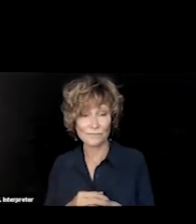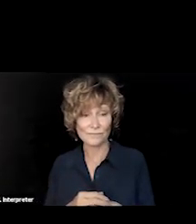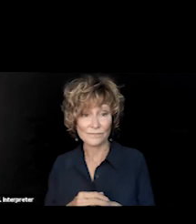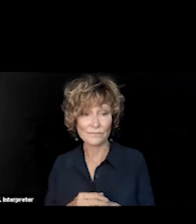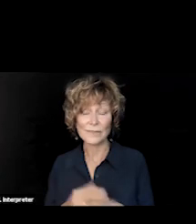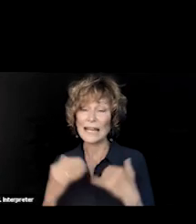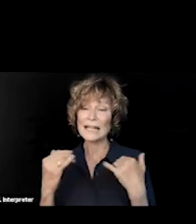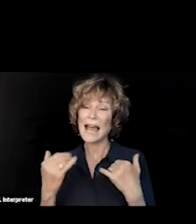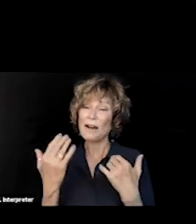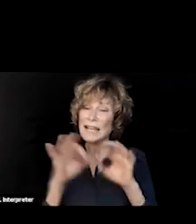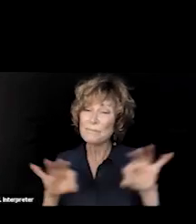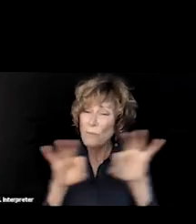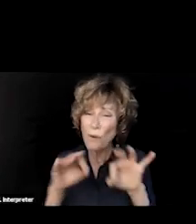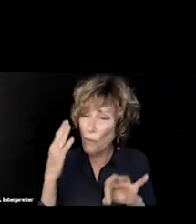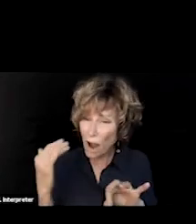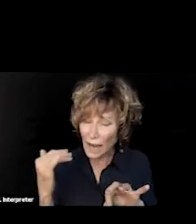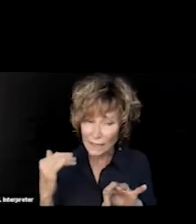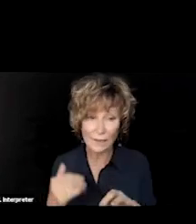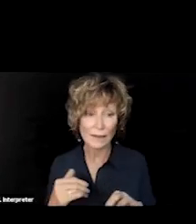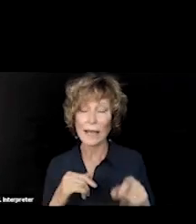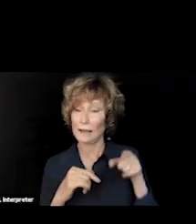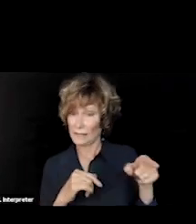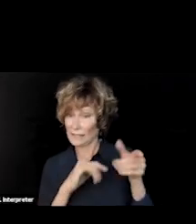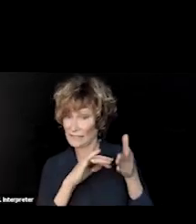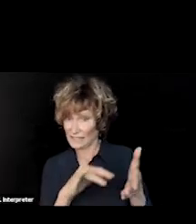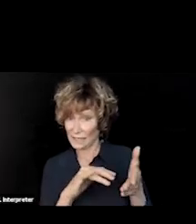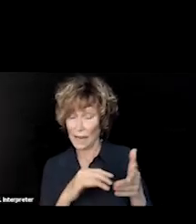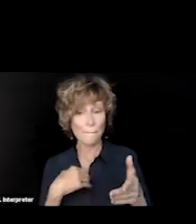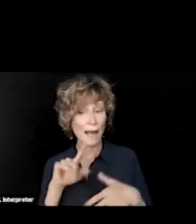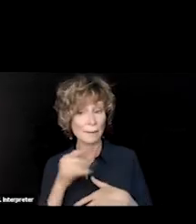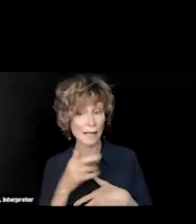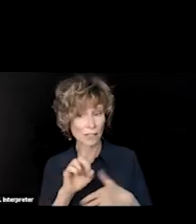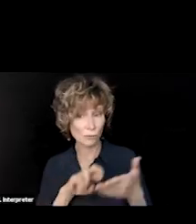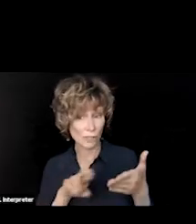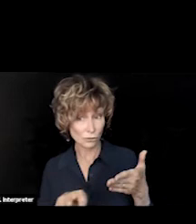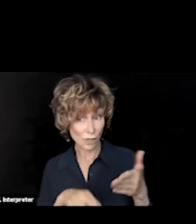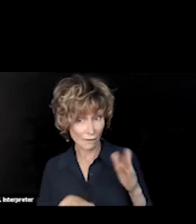So why is this important? Here's a study I found during my doctoral research.